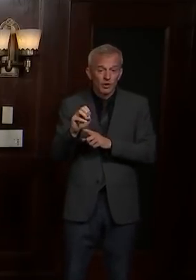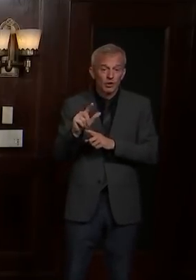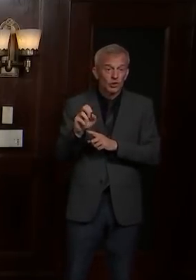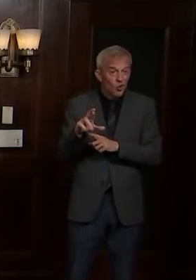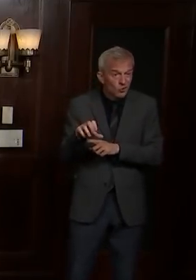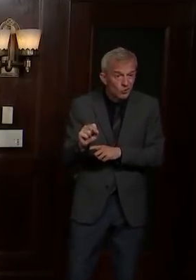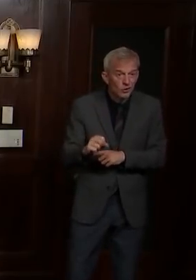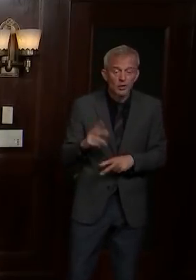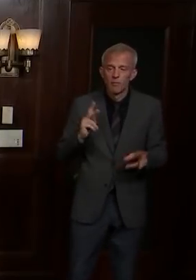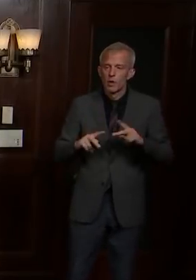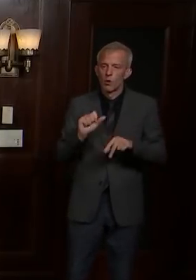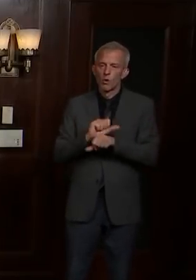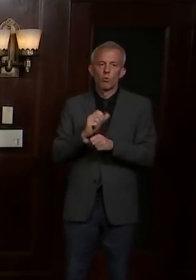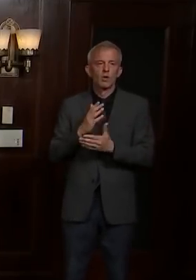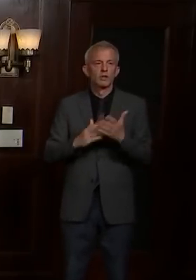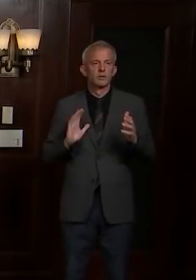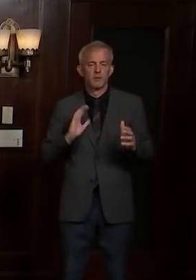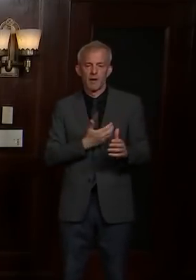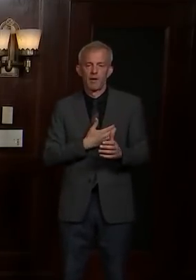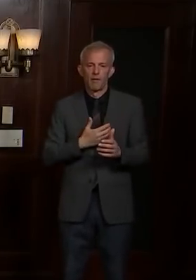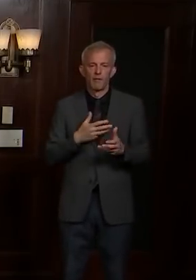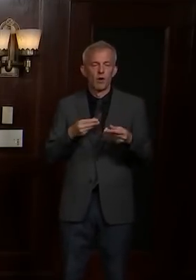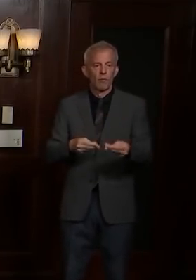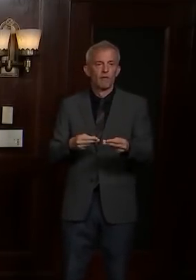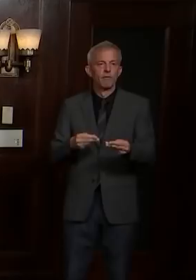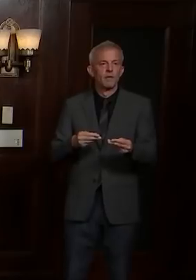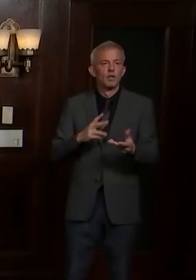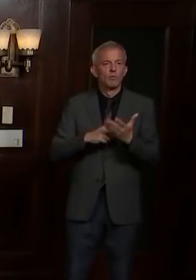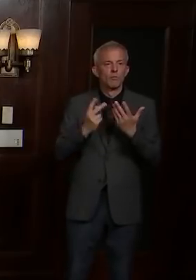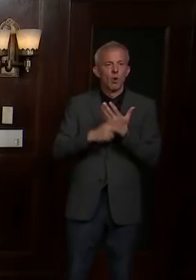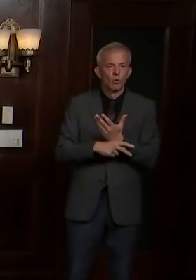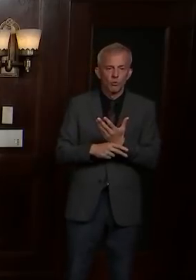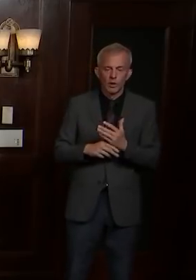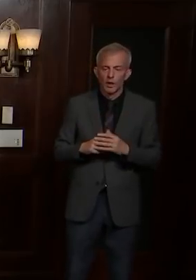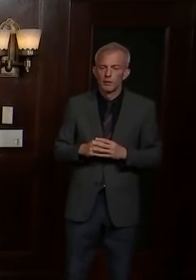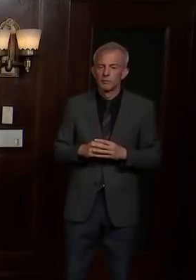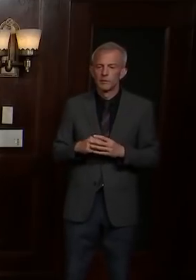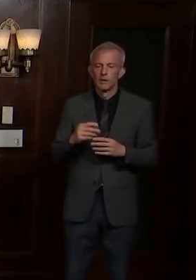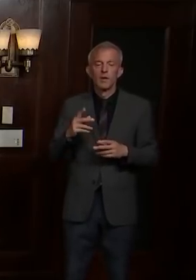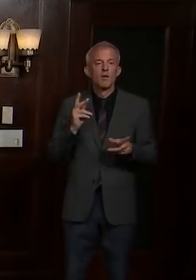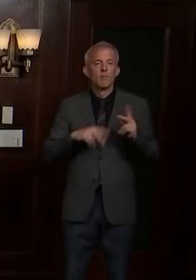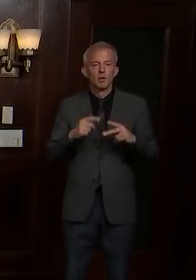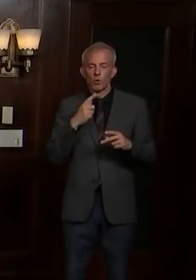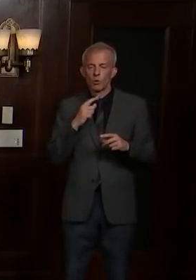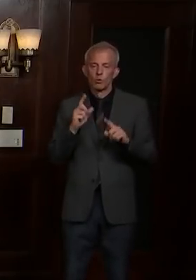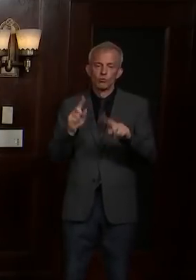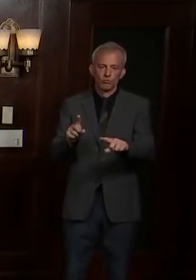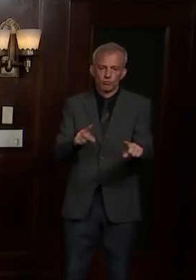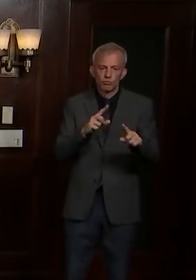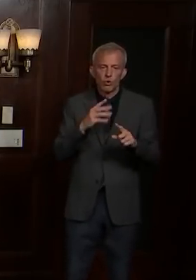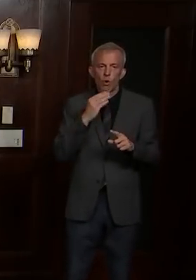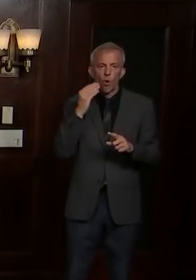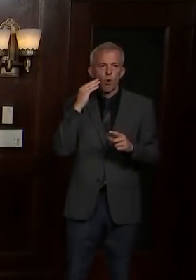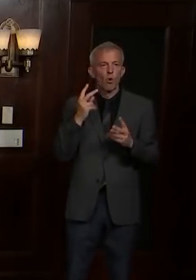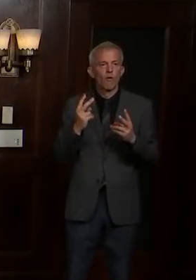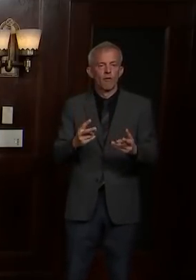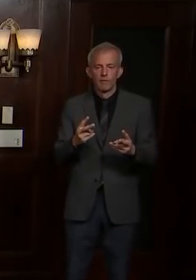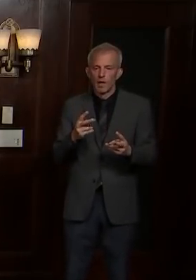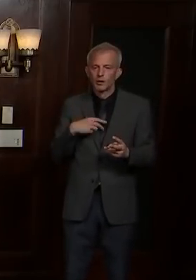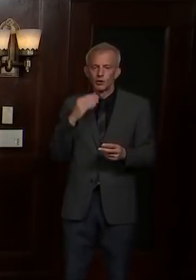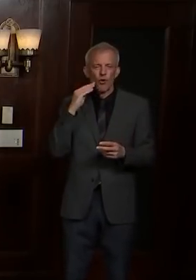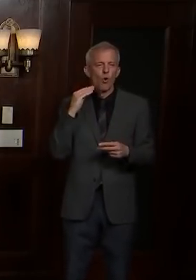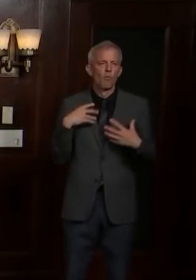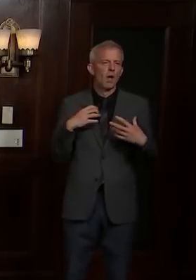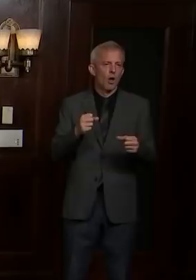who work in some of our congregate feeding programs, and these are people who are doing home visiting of often very frail